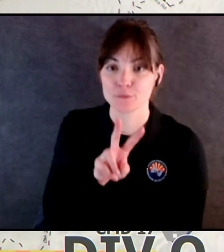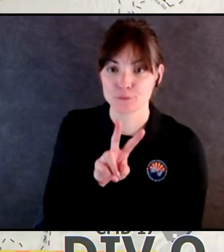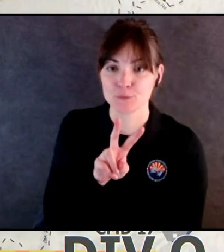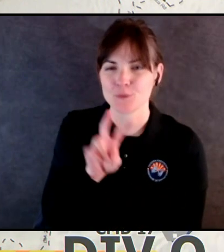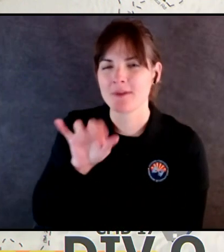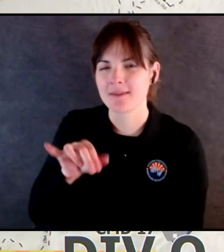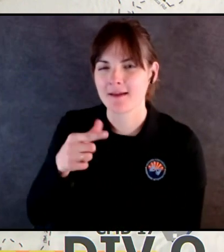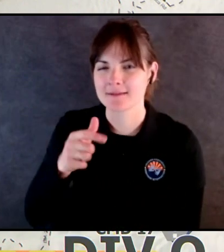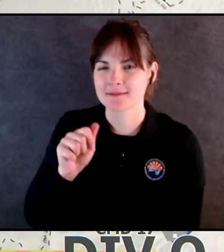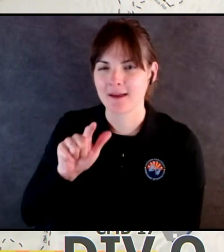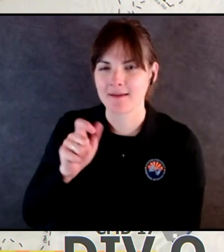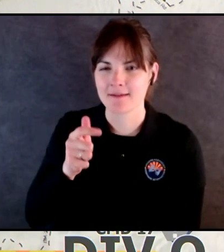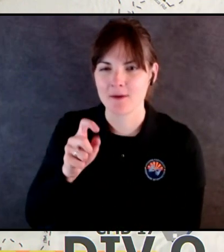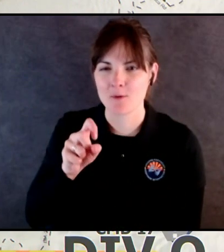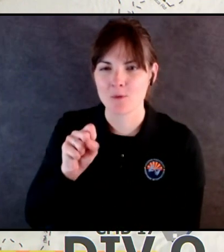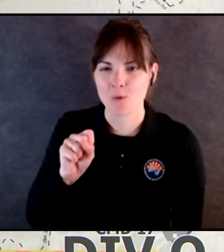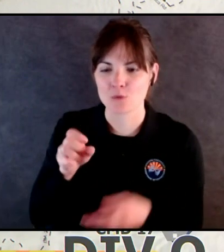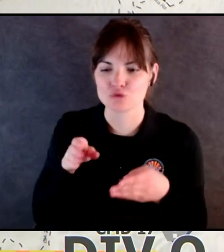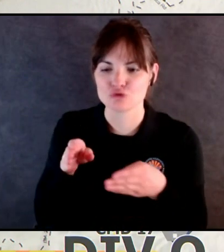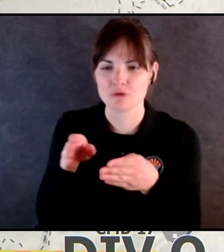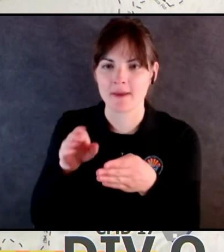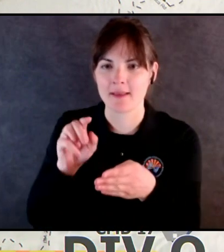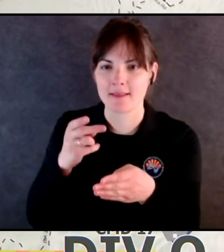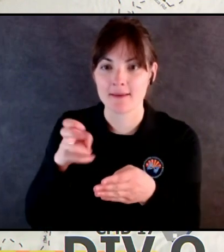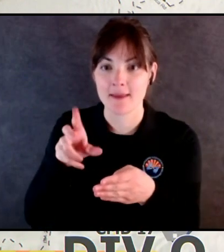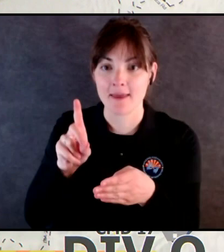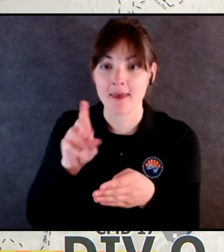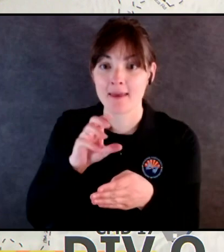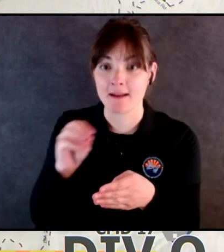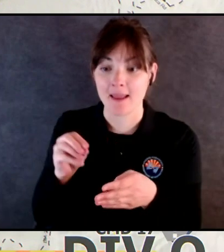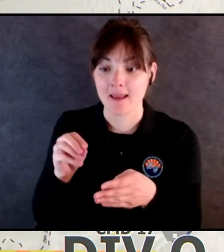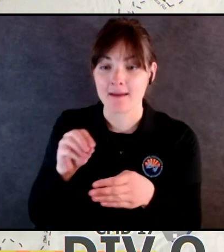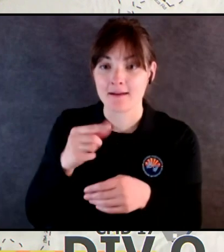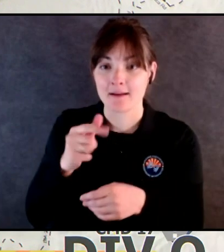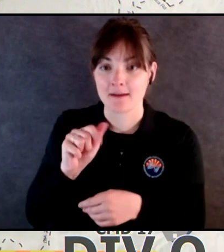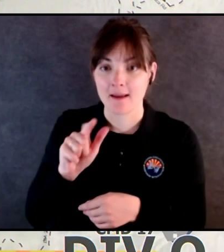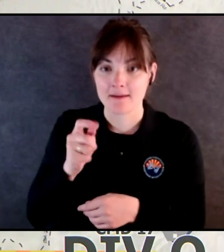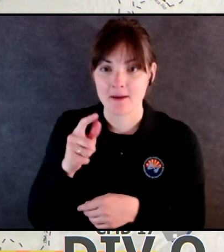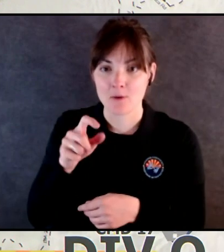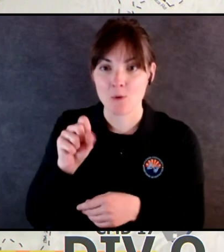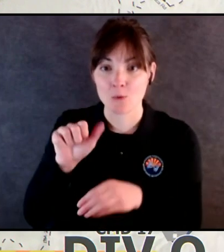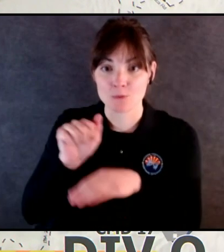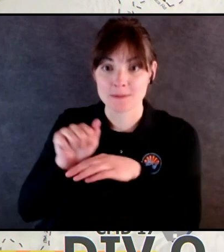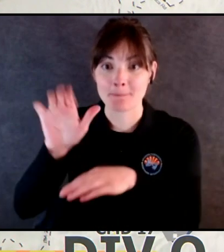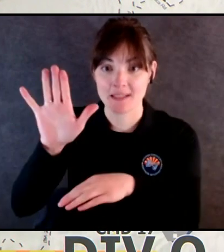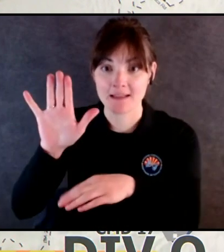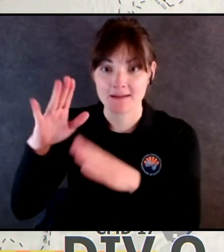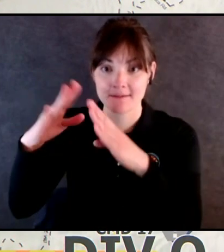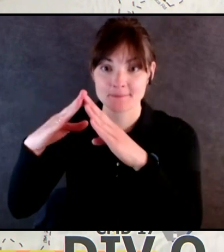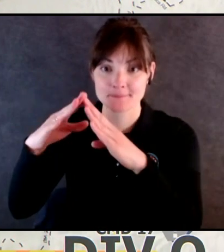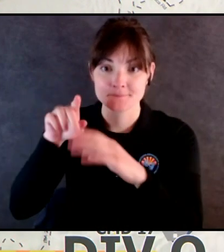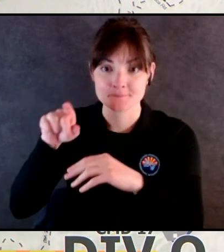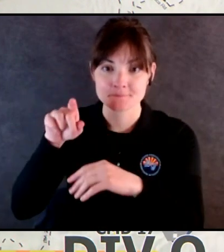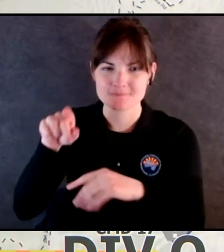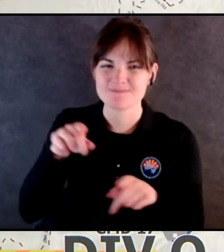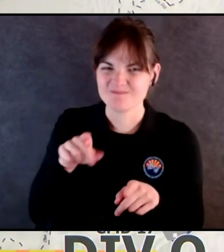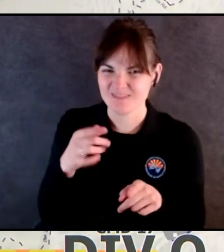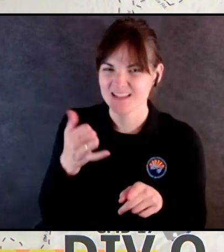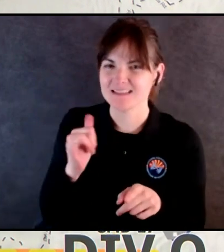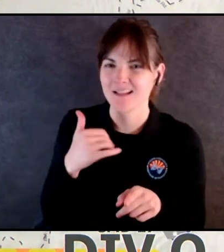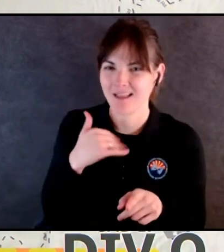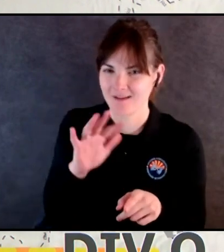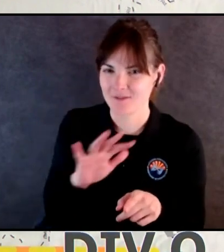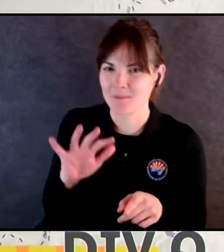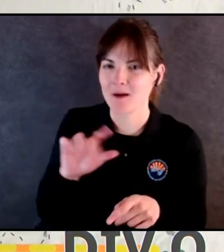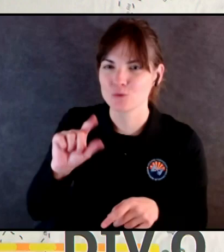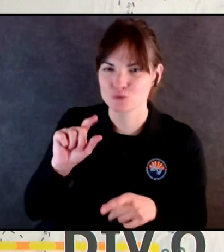have roughly 20 days of work in there on the road and the dozer line, just repairing all of that to, again,